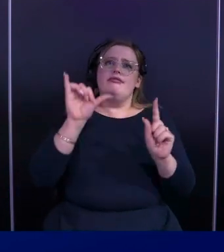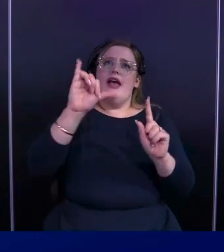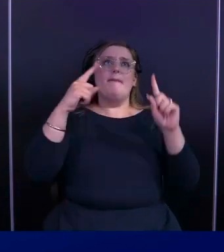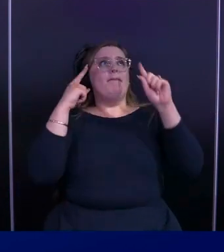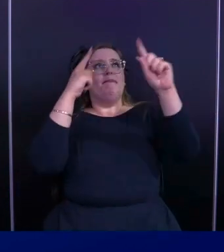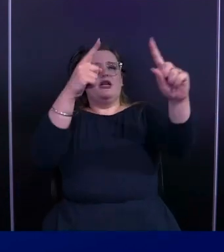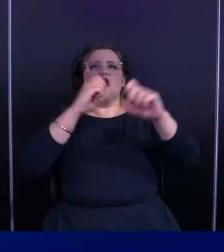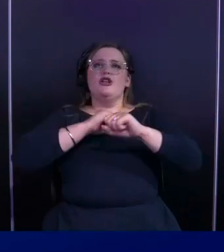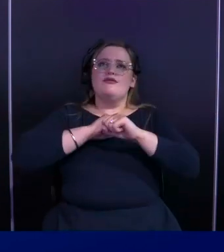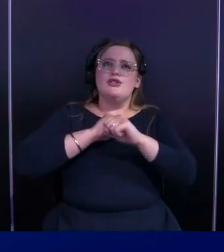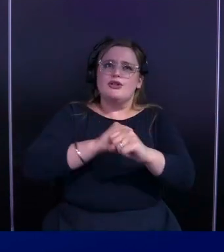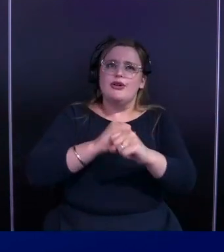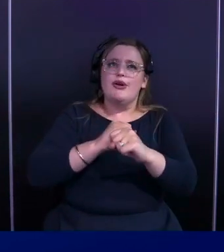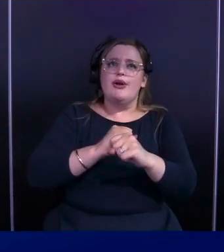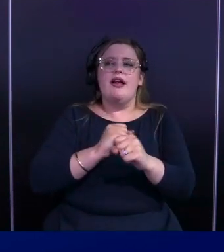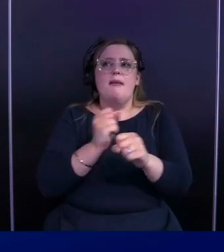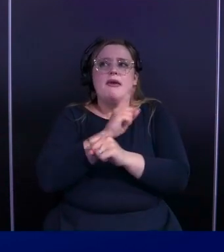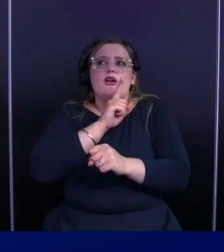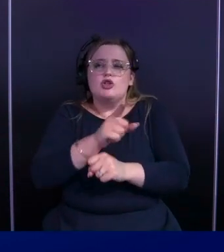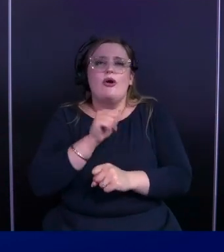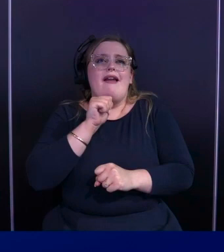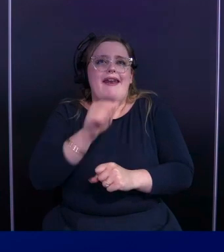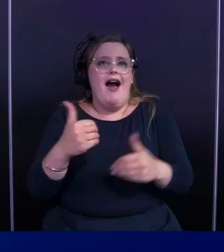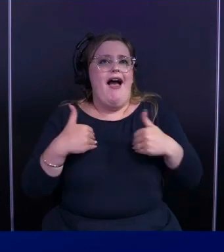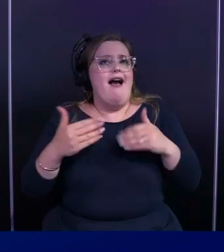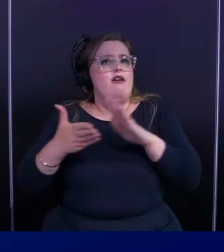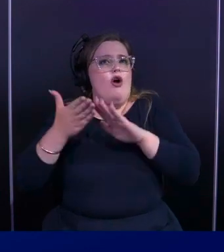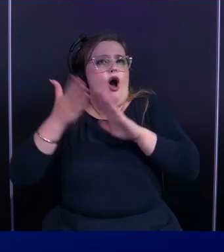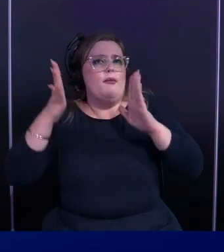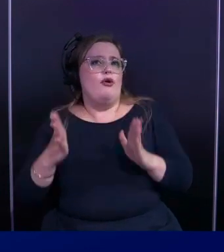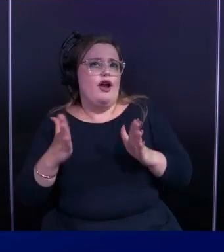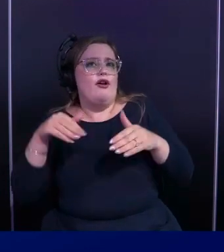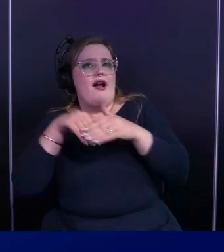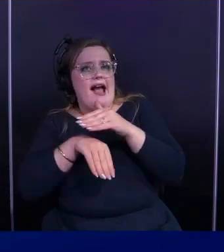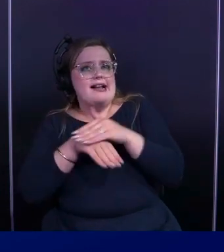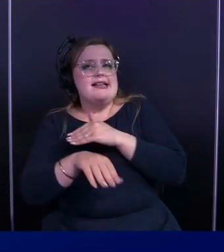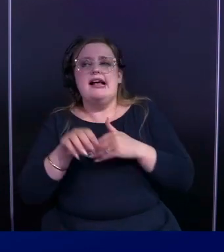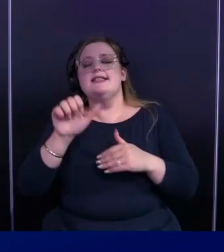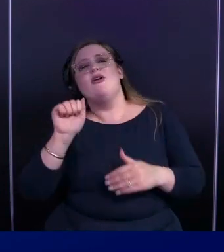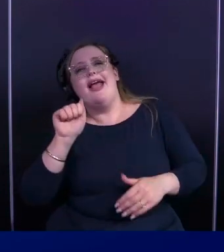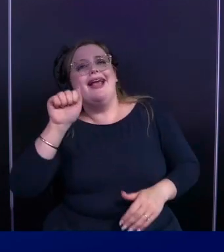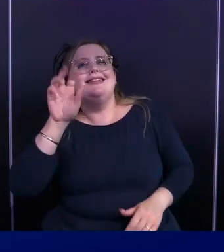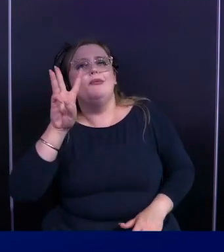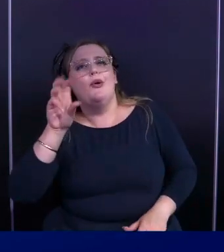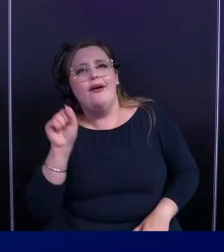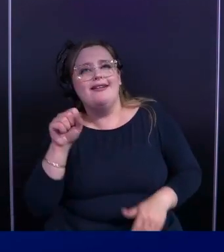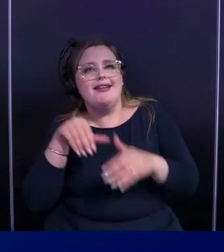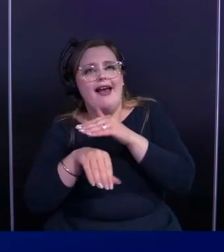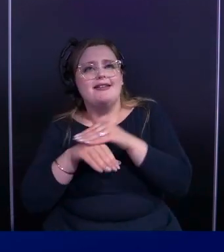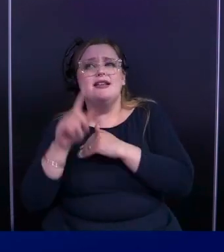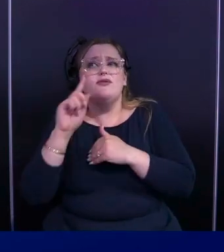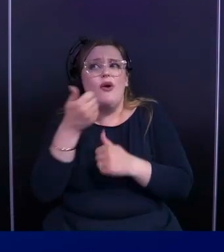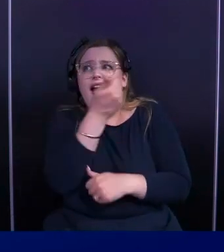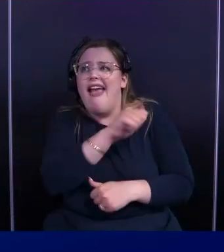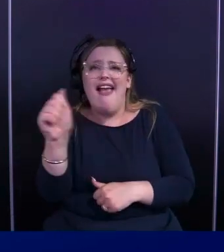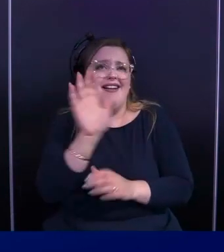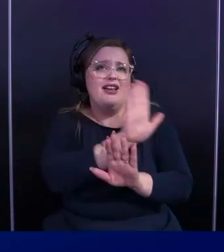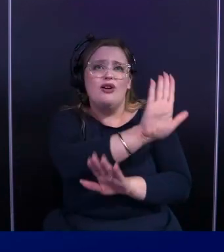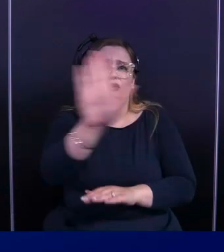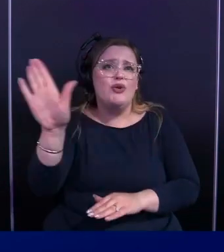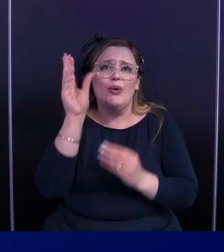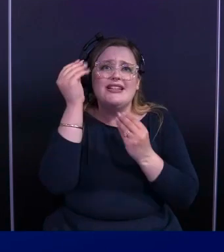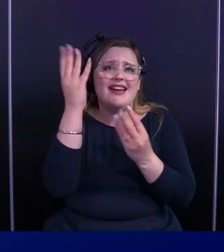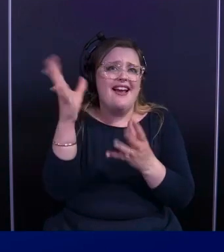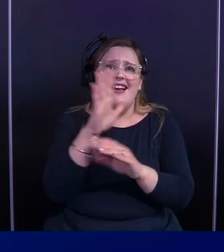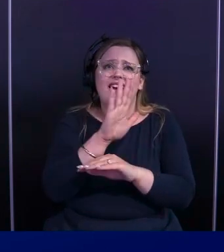sure that we don't allow operator access or AWS access to anybody's data whatsoever. So I think one of the